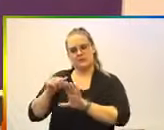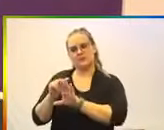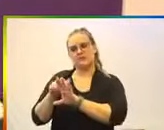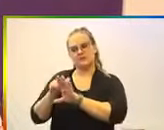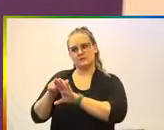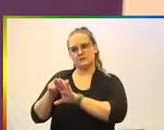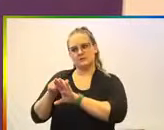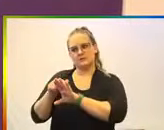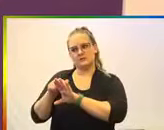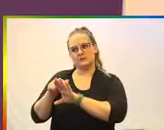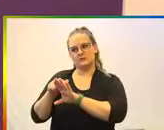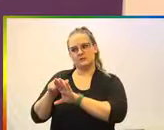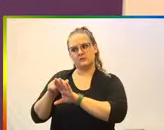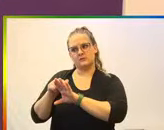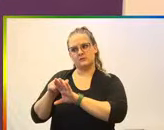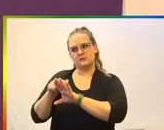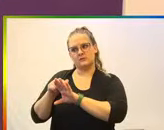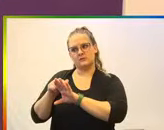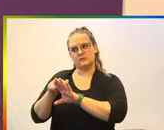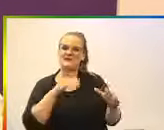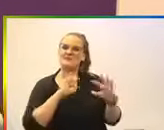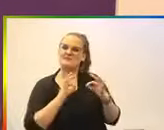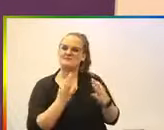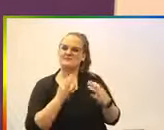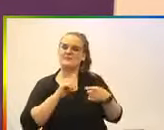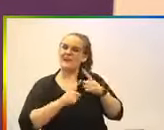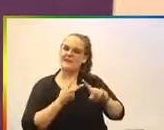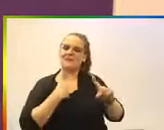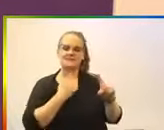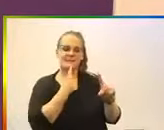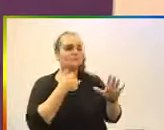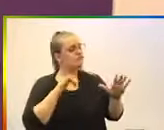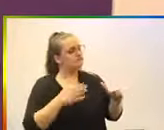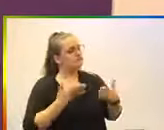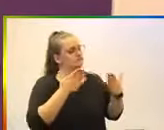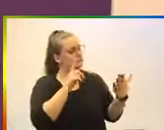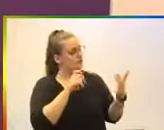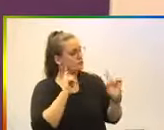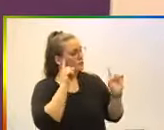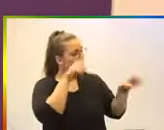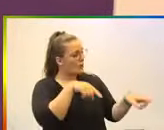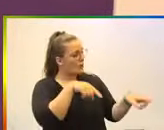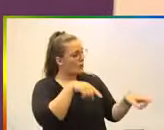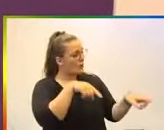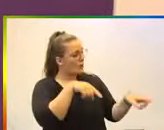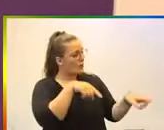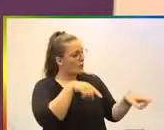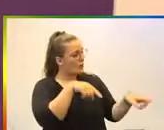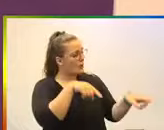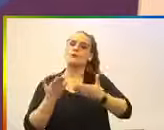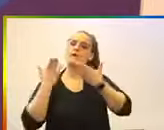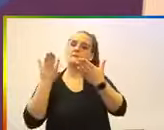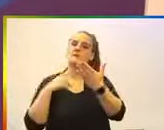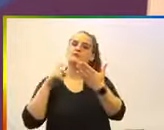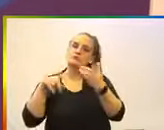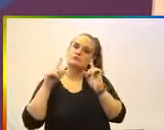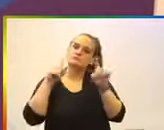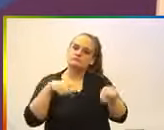their friends told them they should come, maybe an adult in their life recommended that they stop by. But either